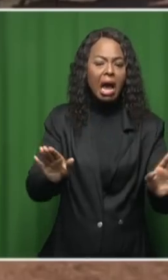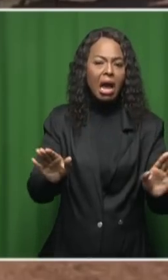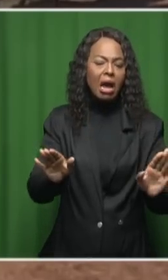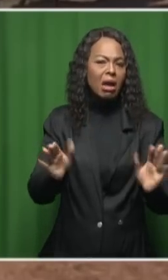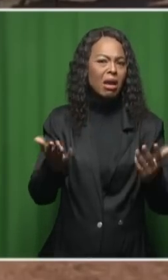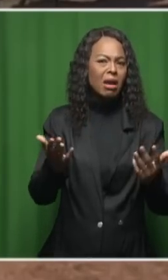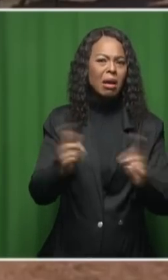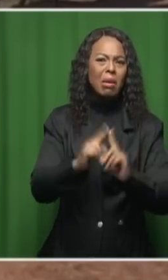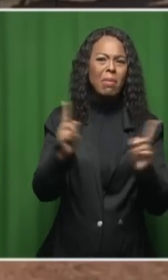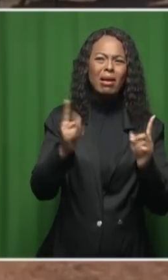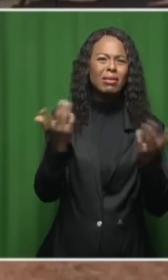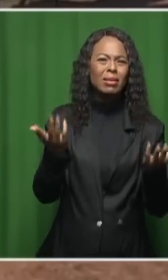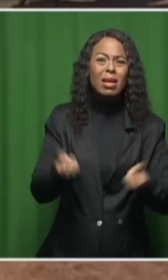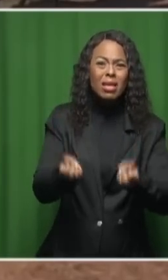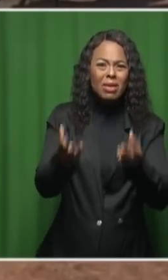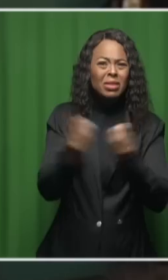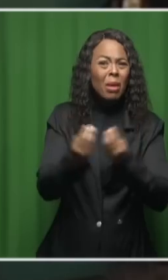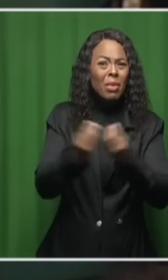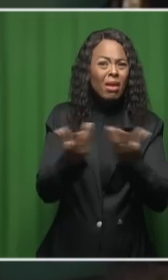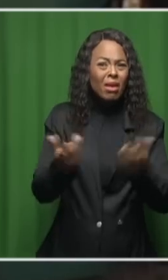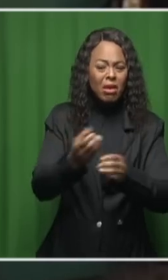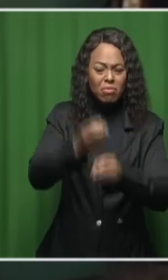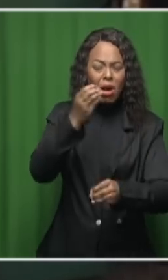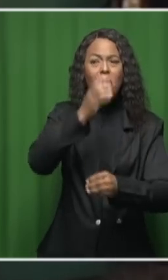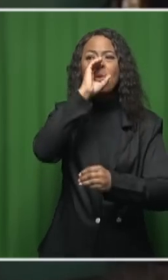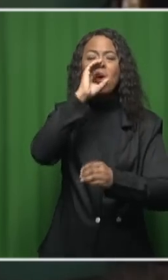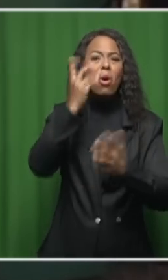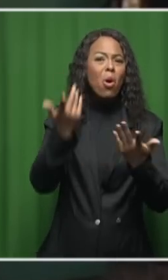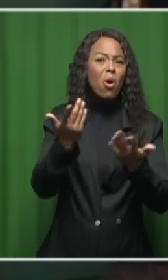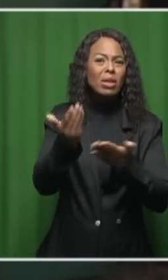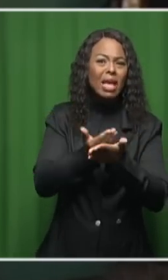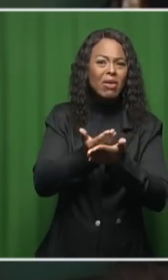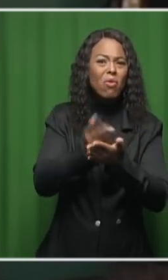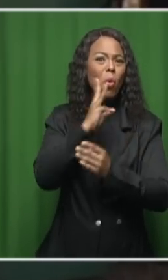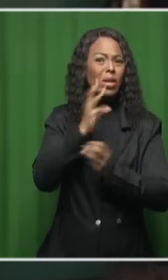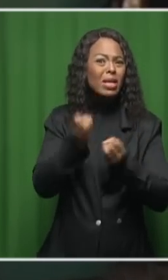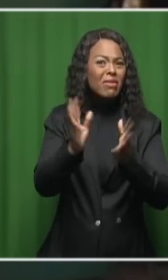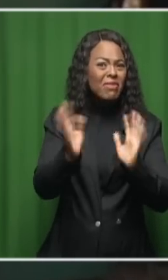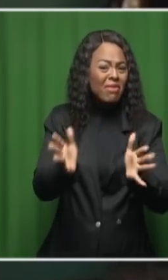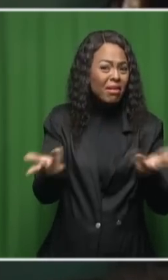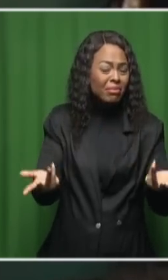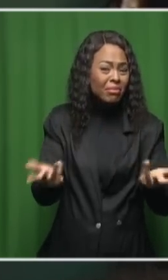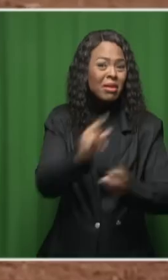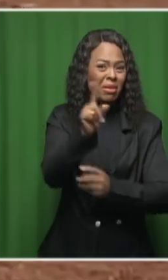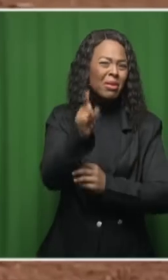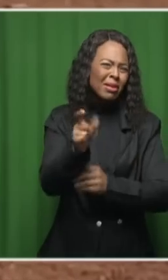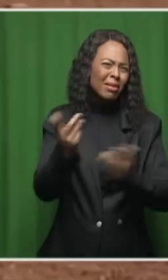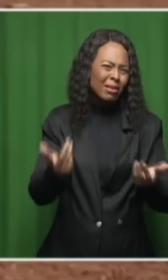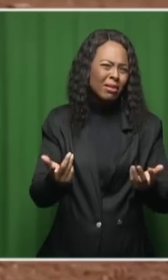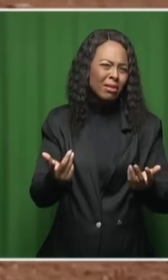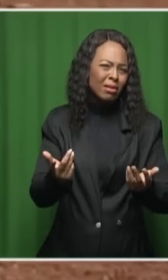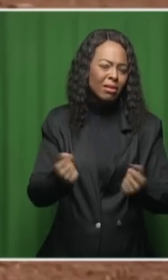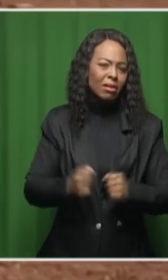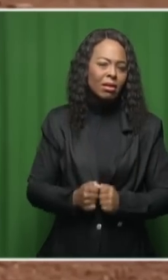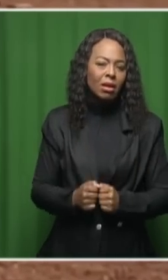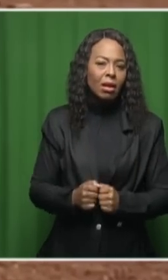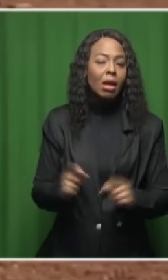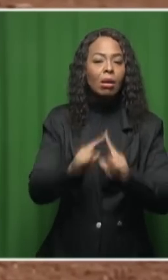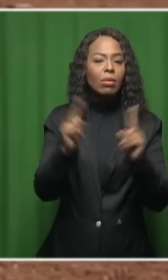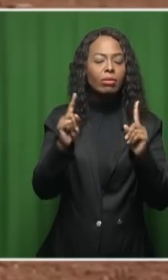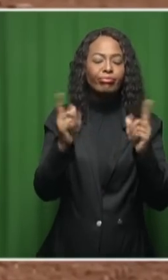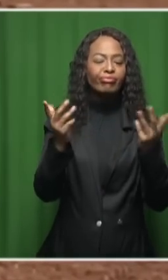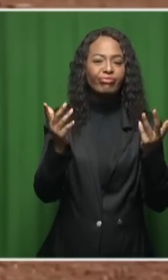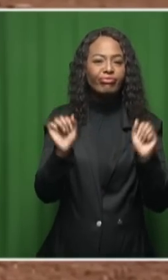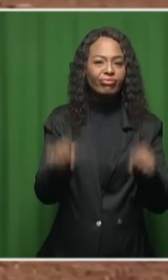we provided them with bottled water or safe drinking water? Because that becomes the next question. Yeah. But it's